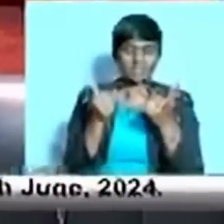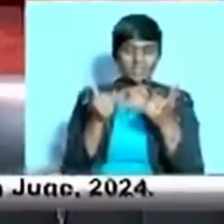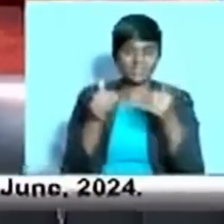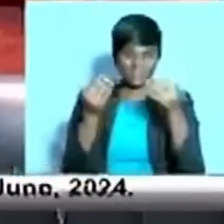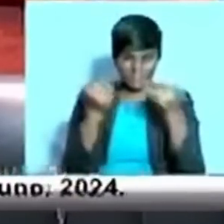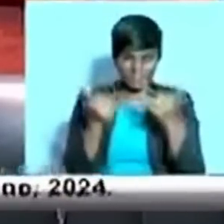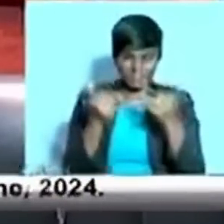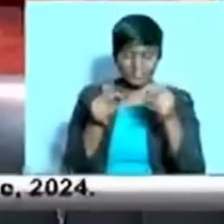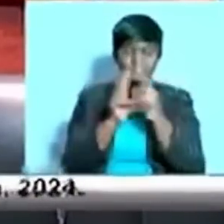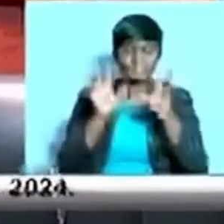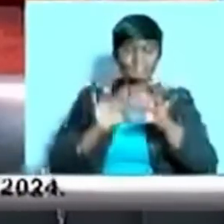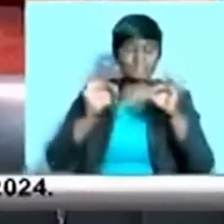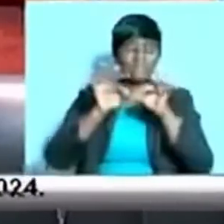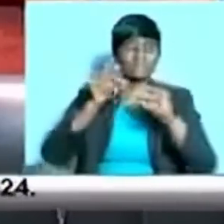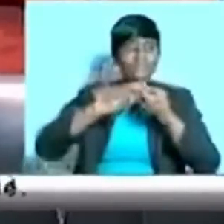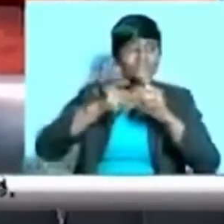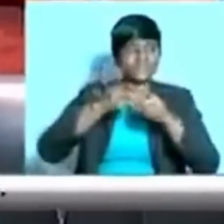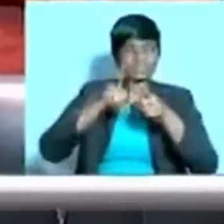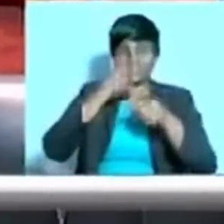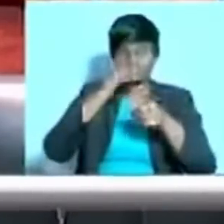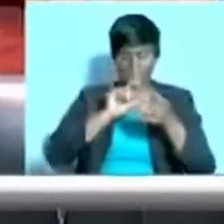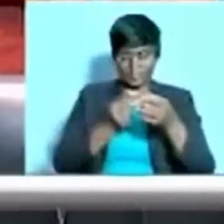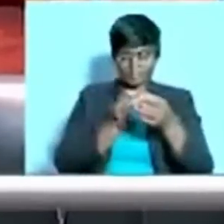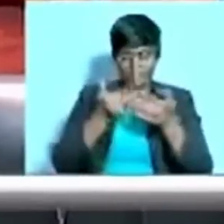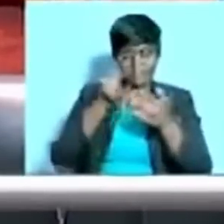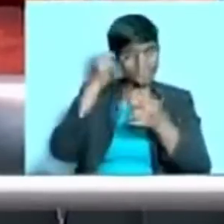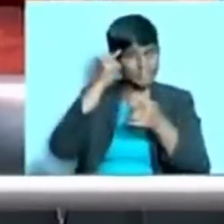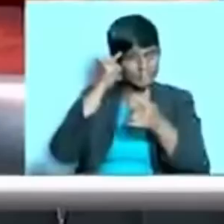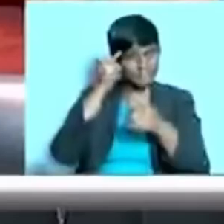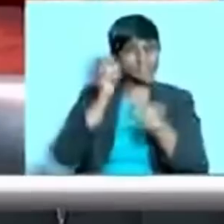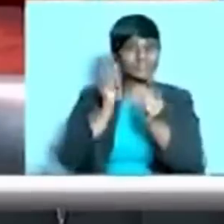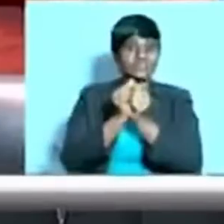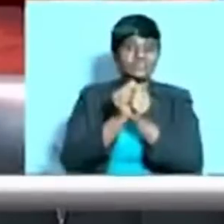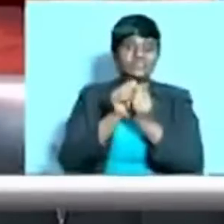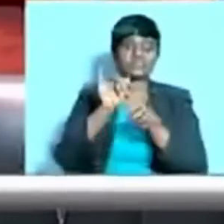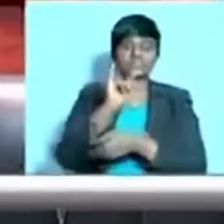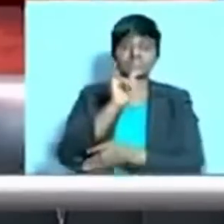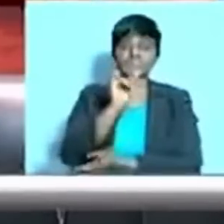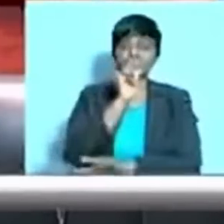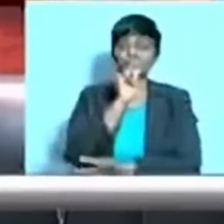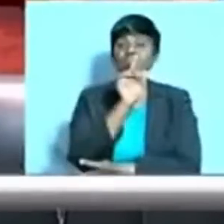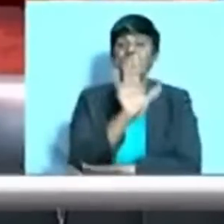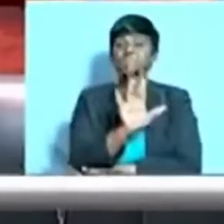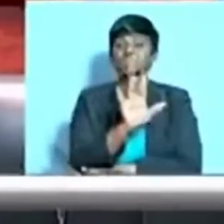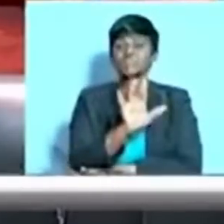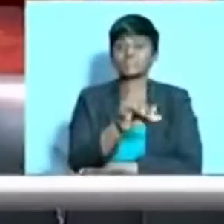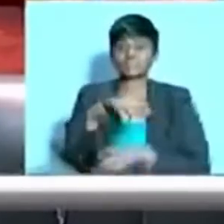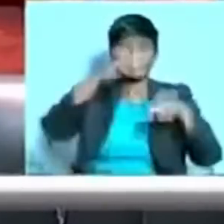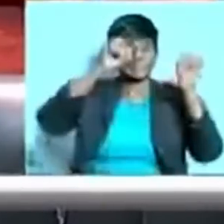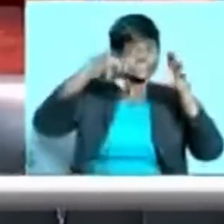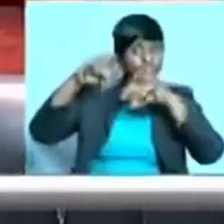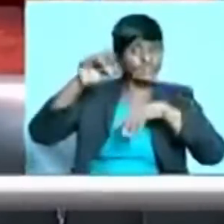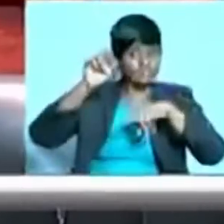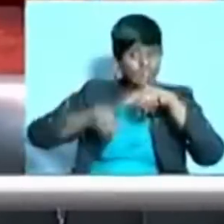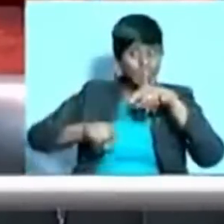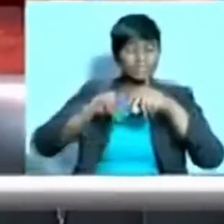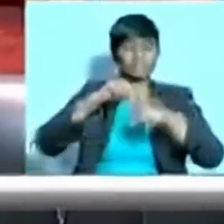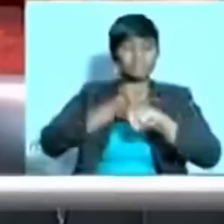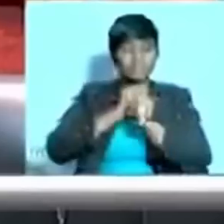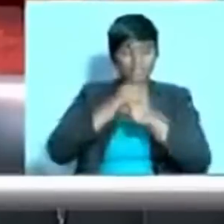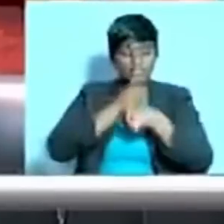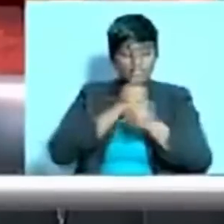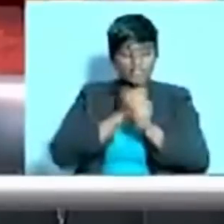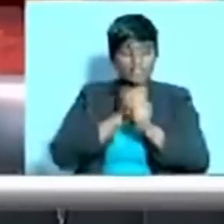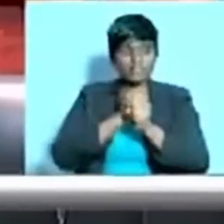It is very important, colleagues. Let's just listen to one another. This is a fact. Electricity cannot be